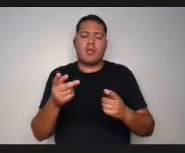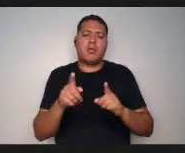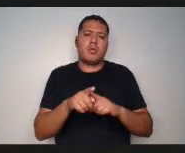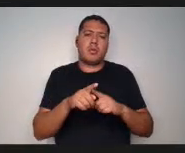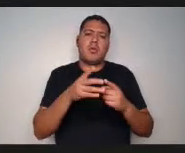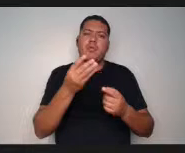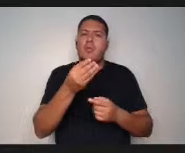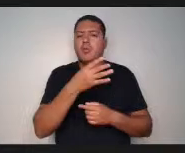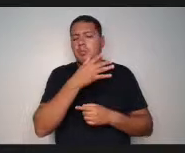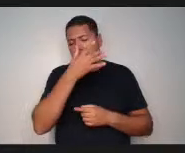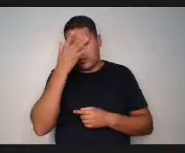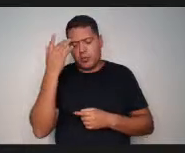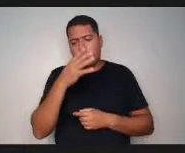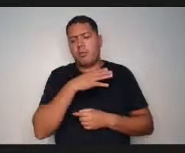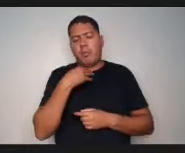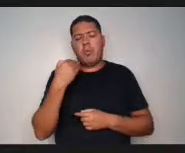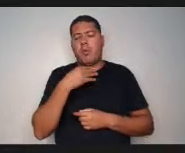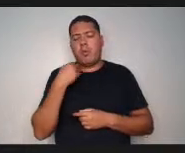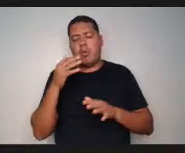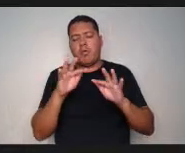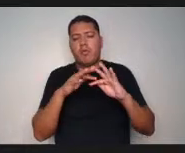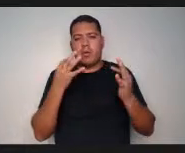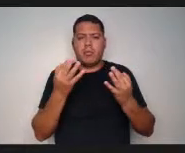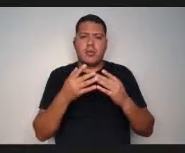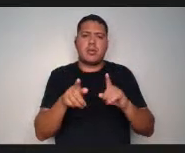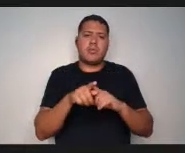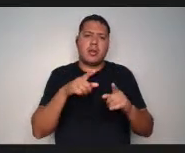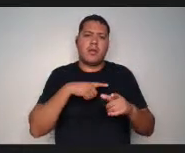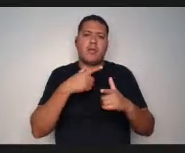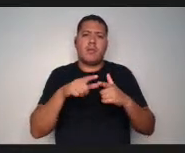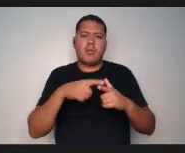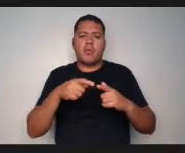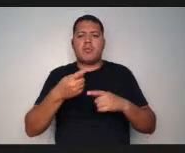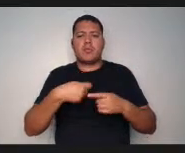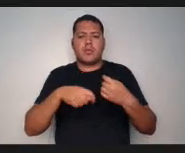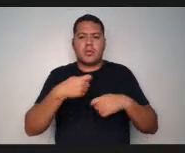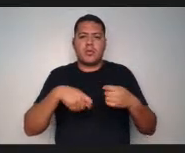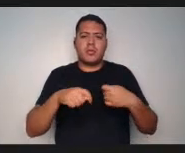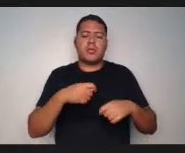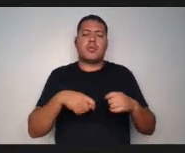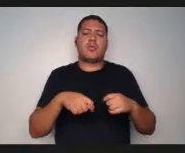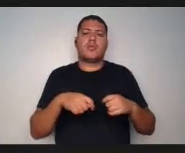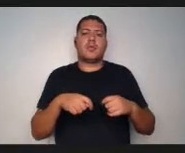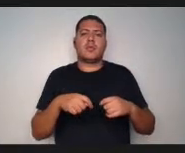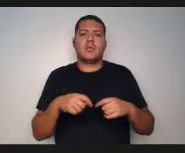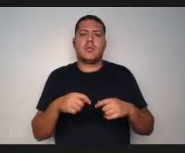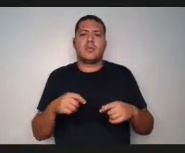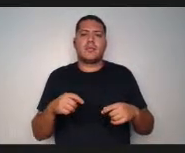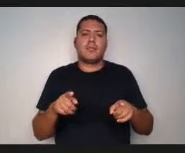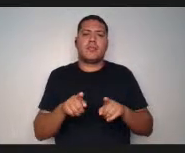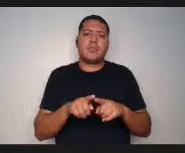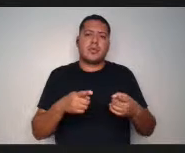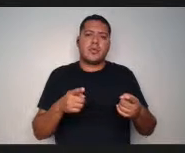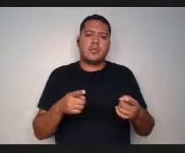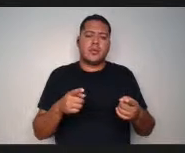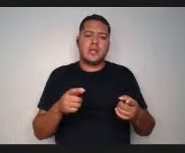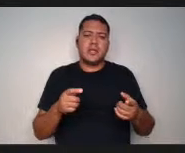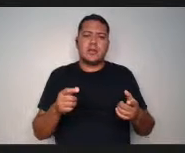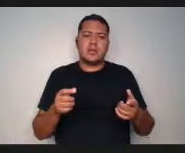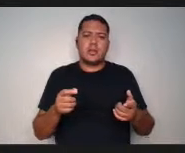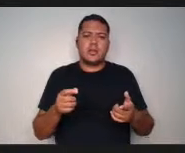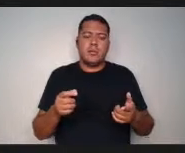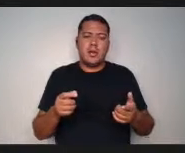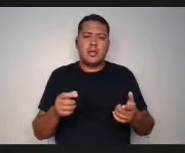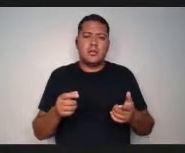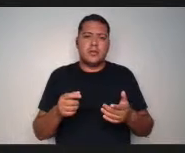turmoil because of loss of jobs and income. Physical and social distancing policies meant isolation from friends and